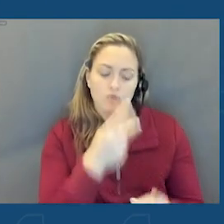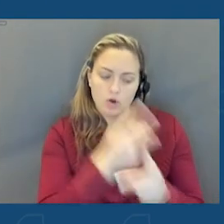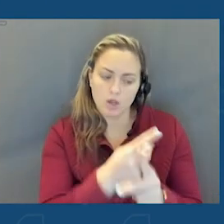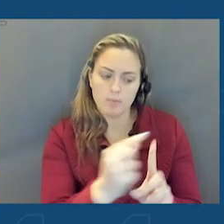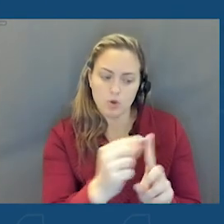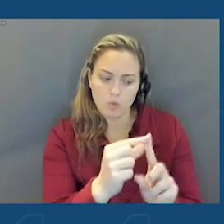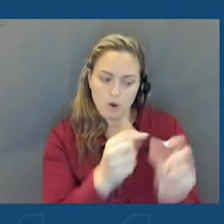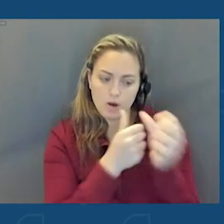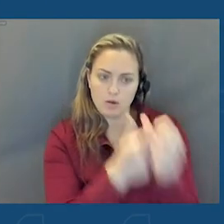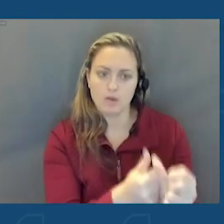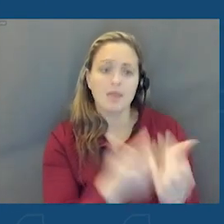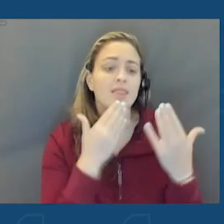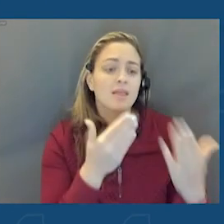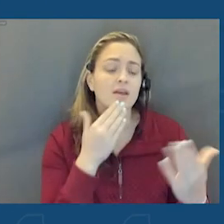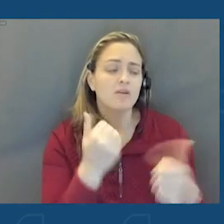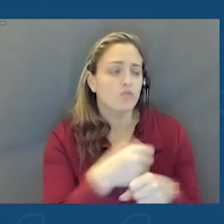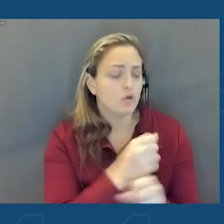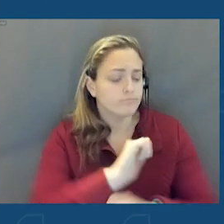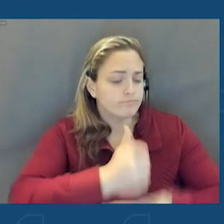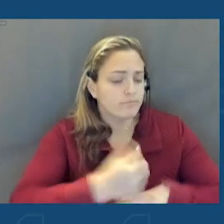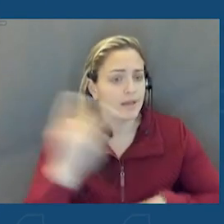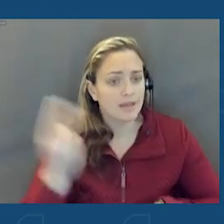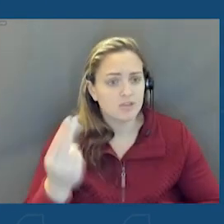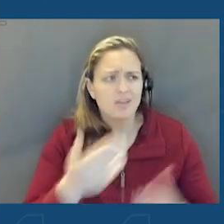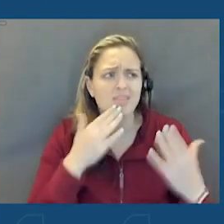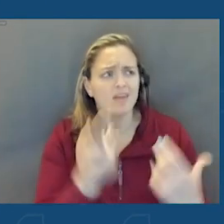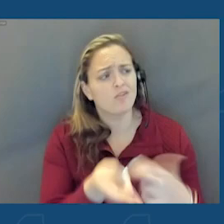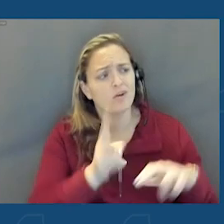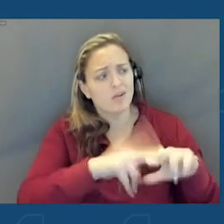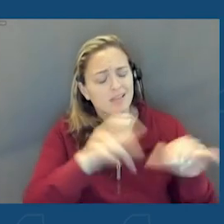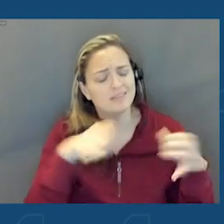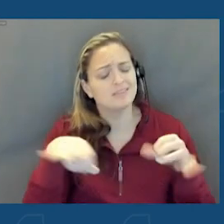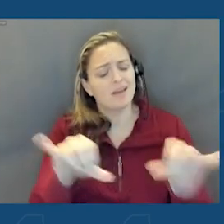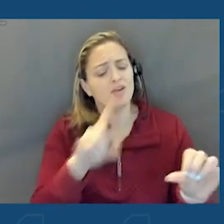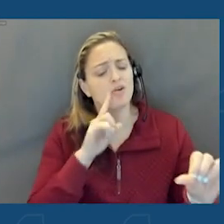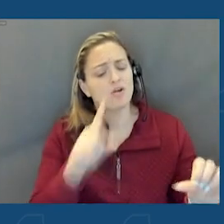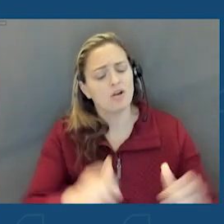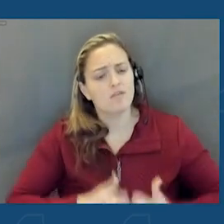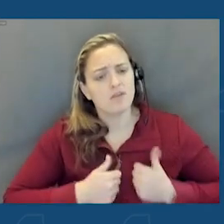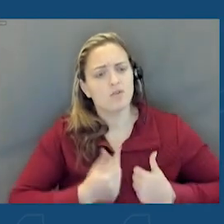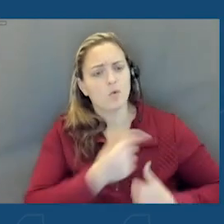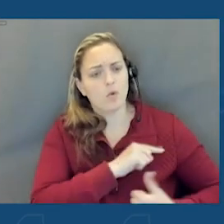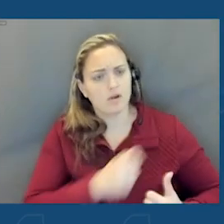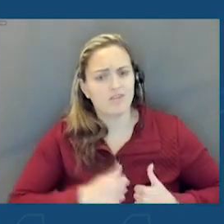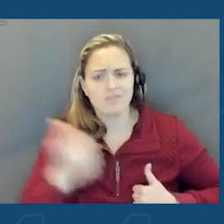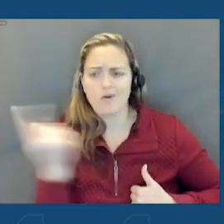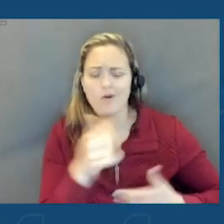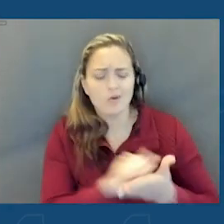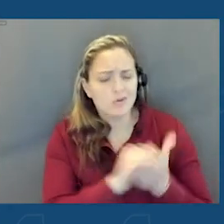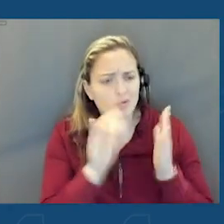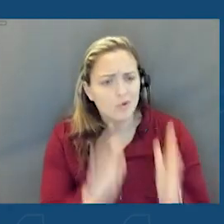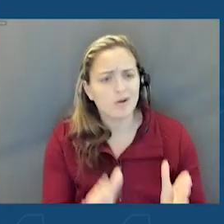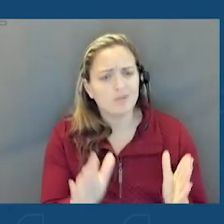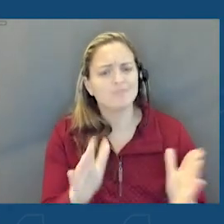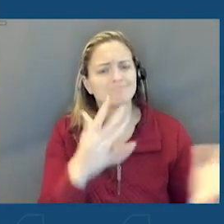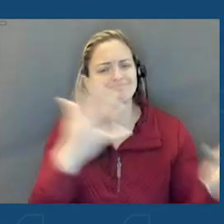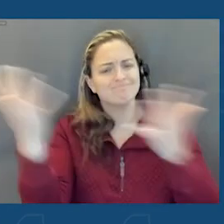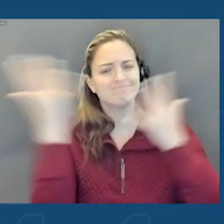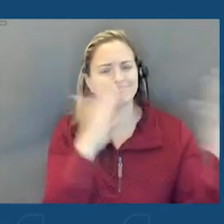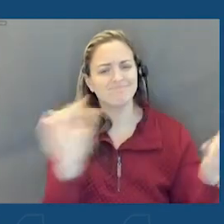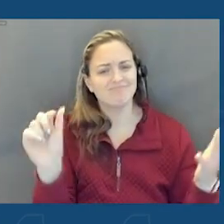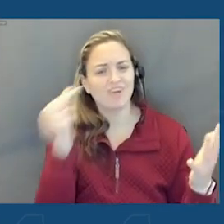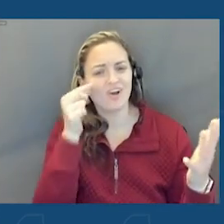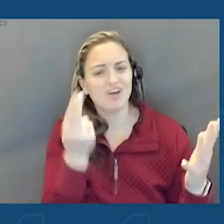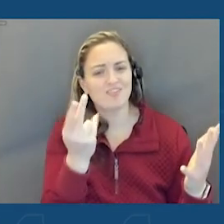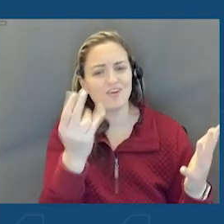thank you for making history, and thank you for raising the standard of living and quality of life for all New Yorkers. Let's hear it for Governor Hochul.